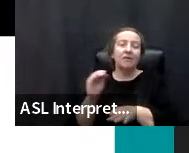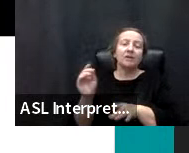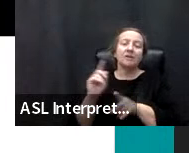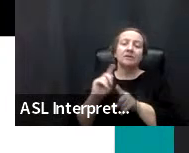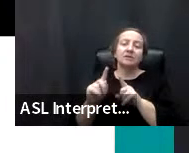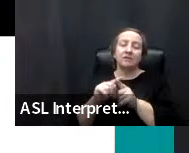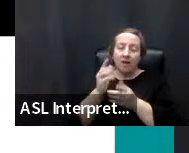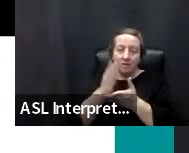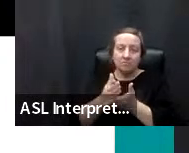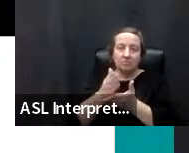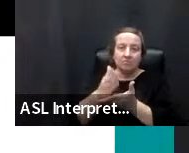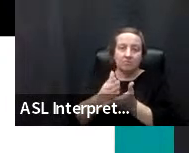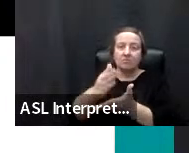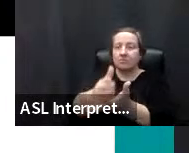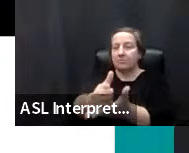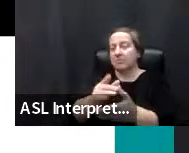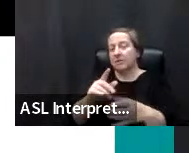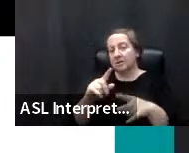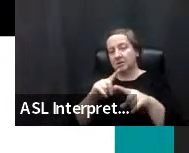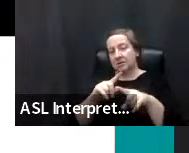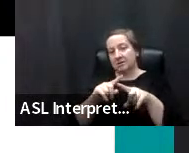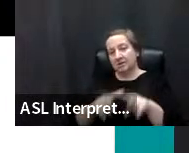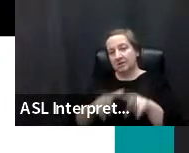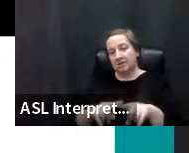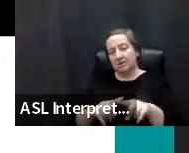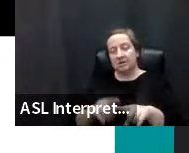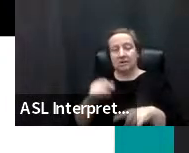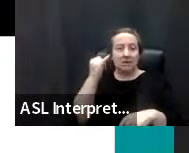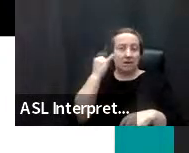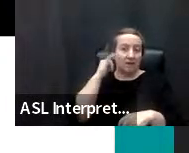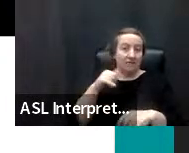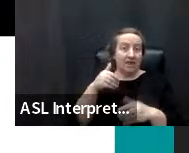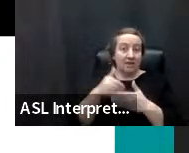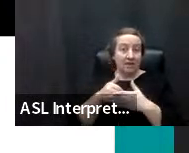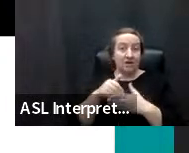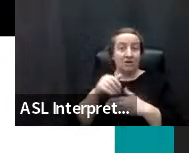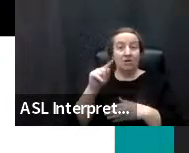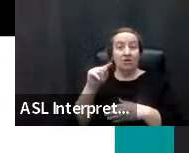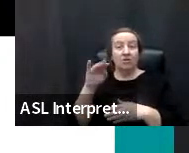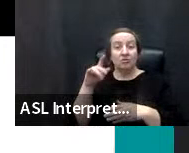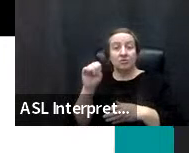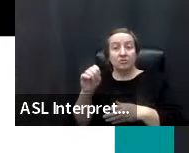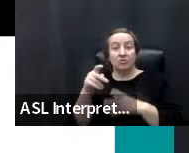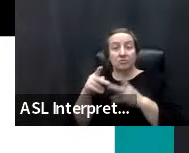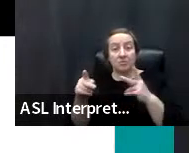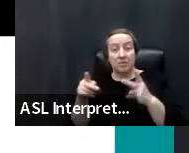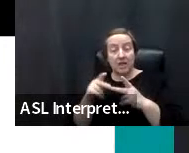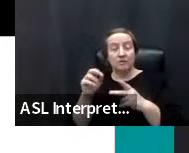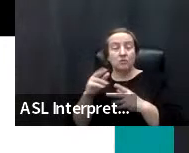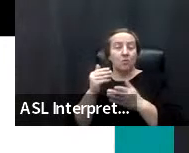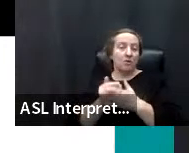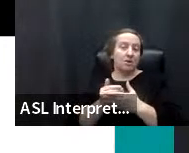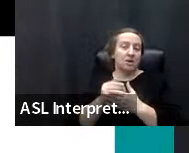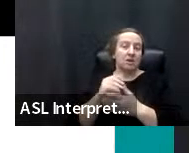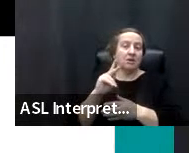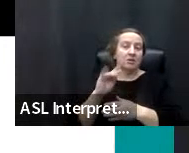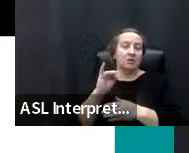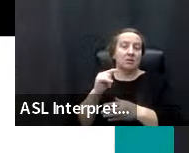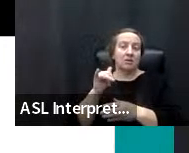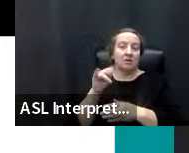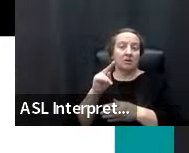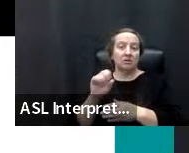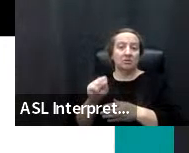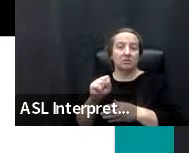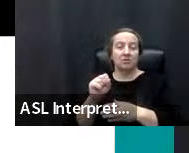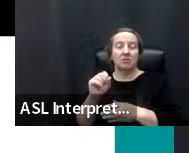termini locations, whether that is near Turtle Place or going all the way up to Kigans Bowl. So none of